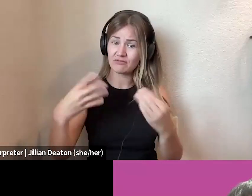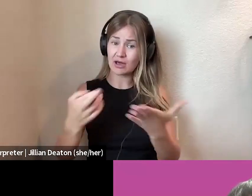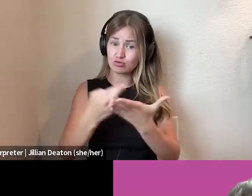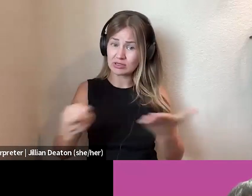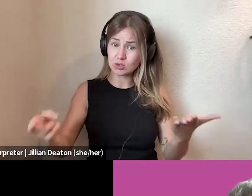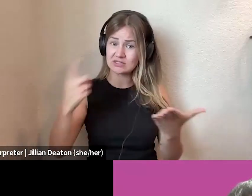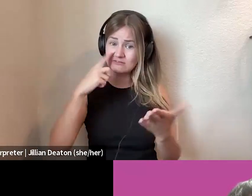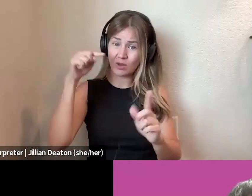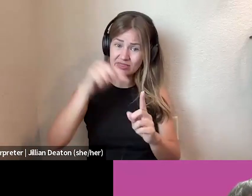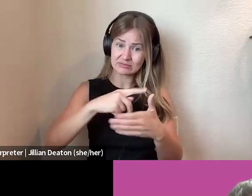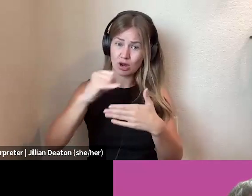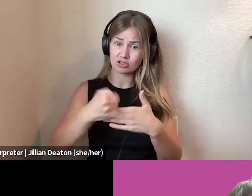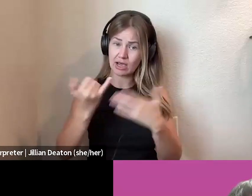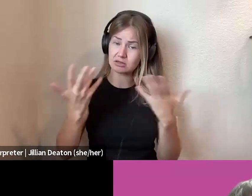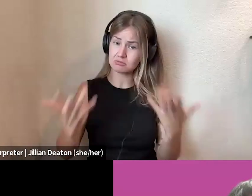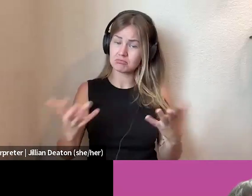project? Um,